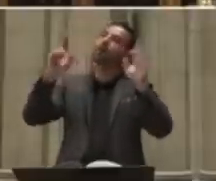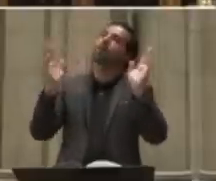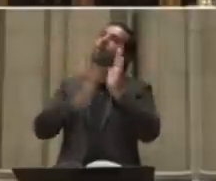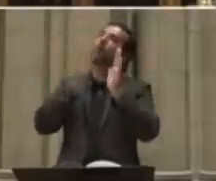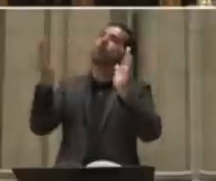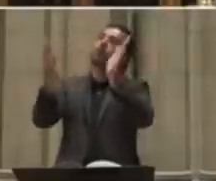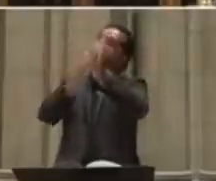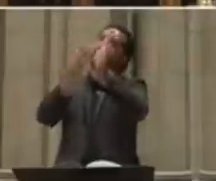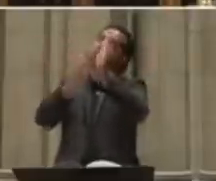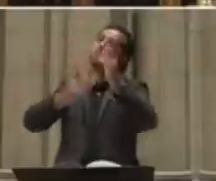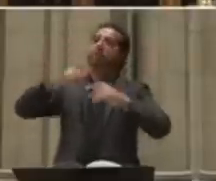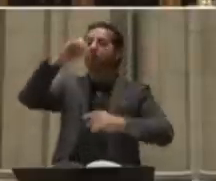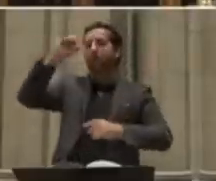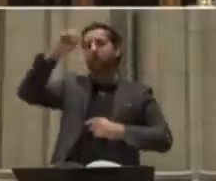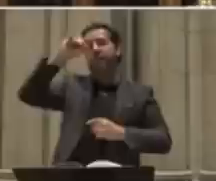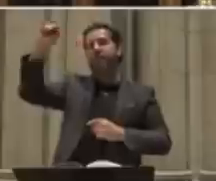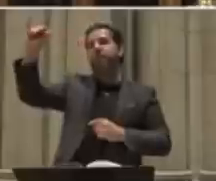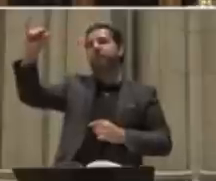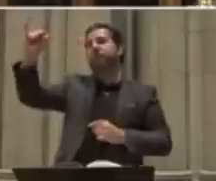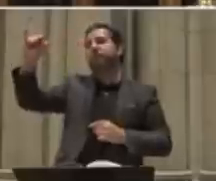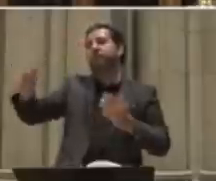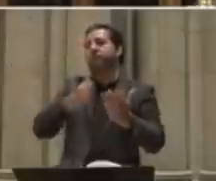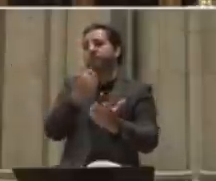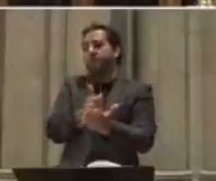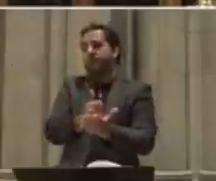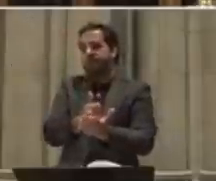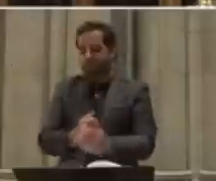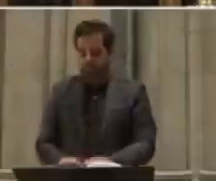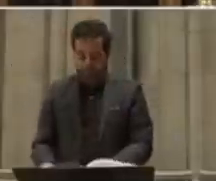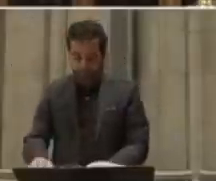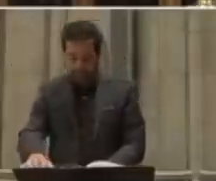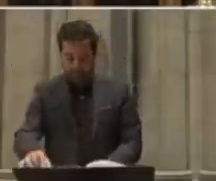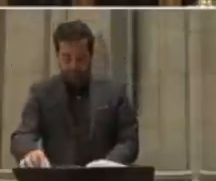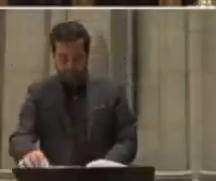praise forever and ever. Amen.